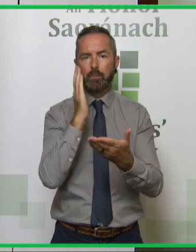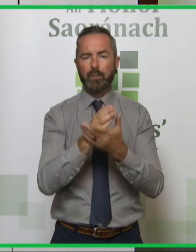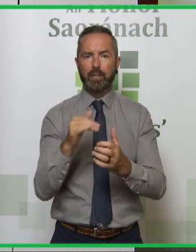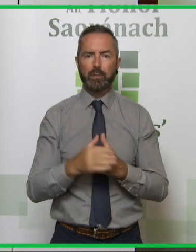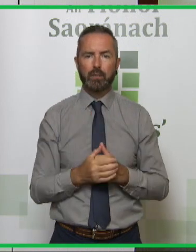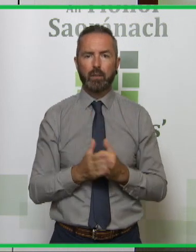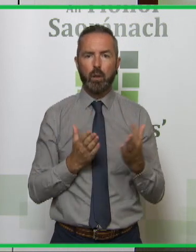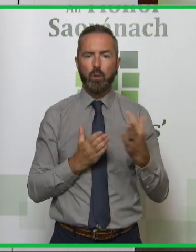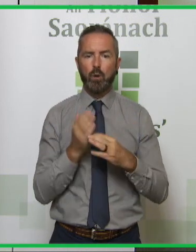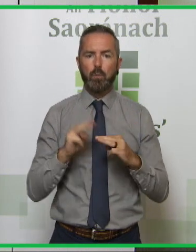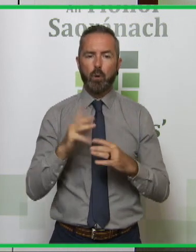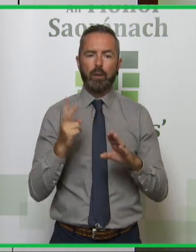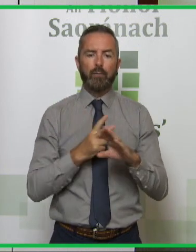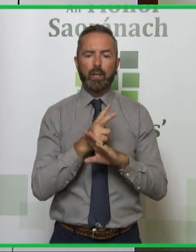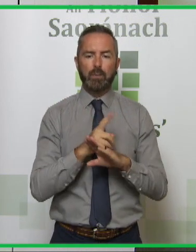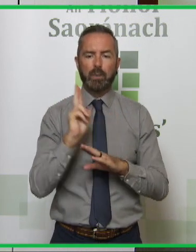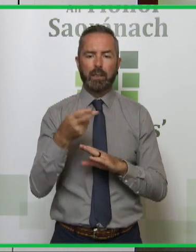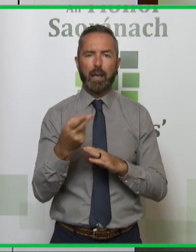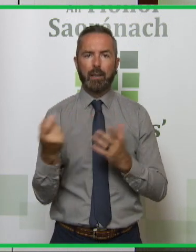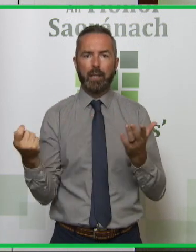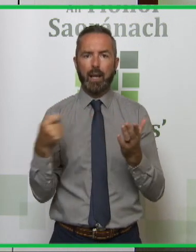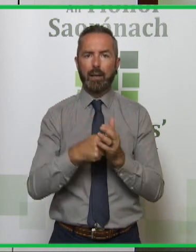investment from the department, we have been able to allocate